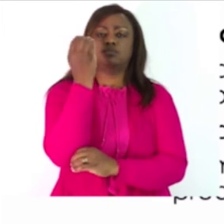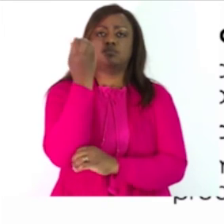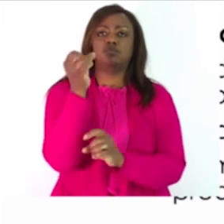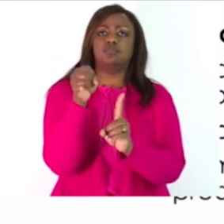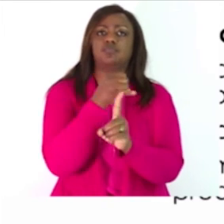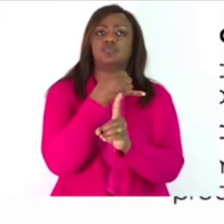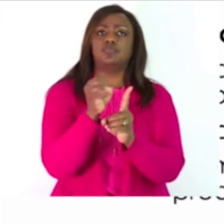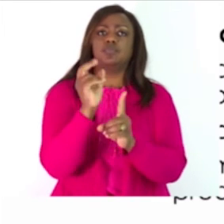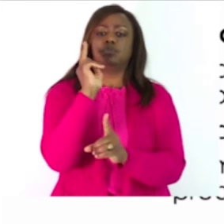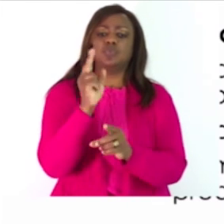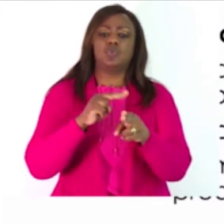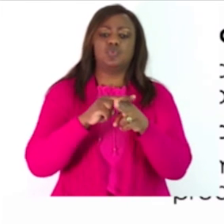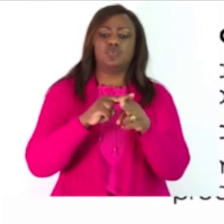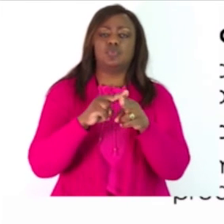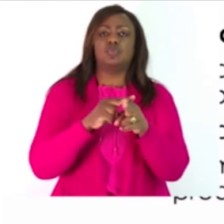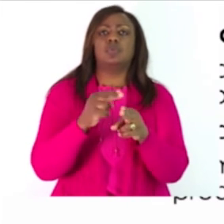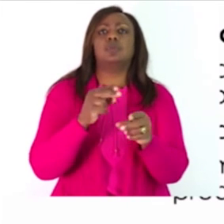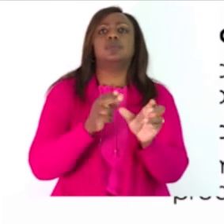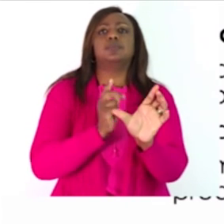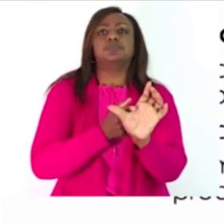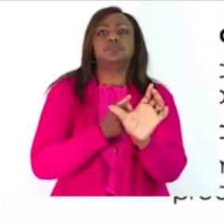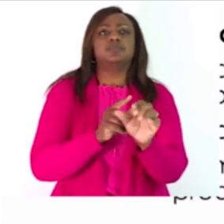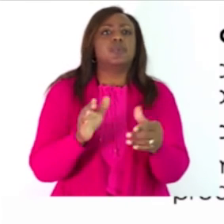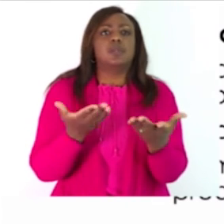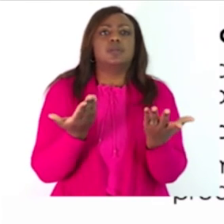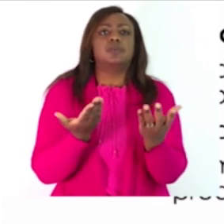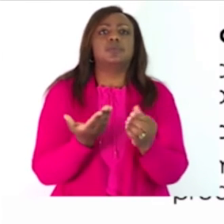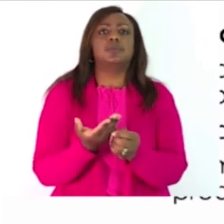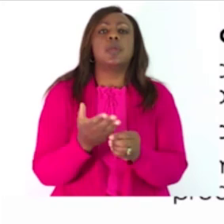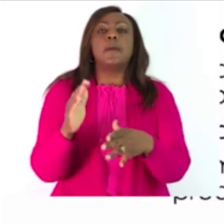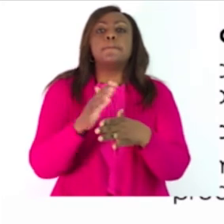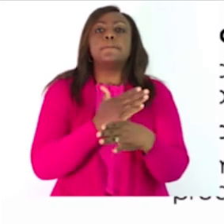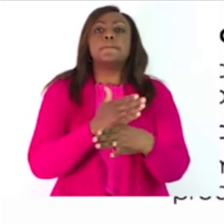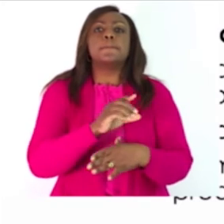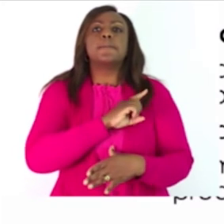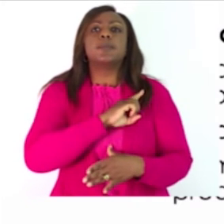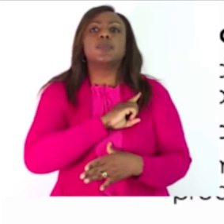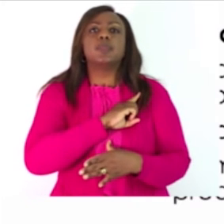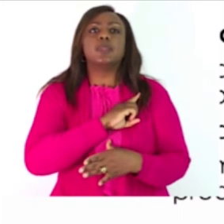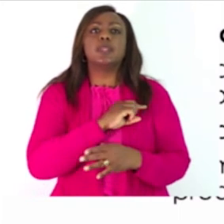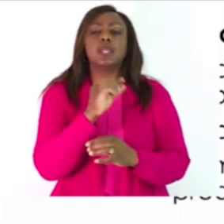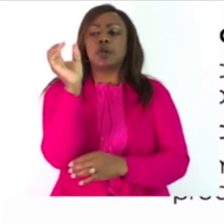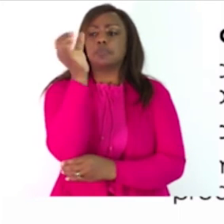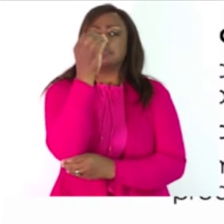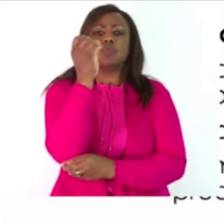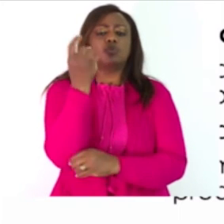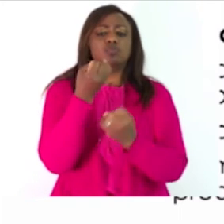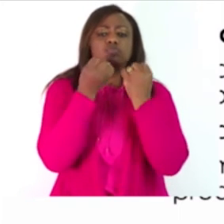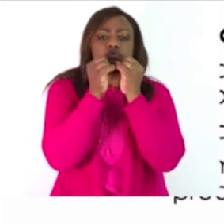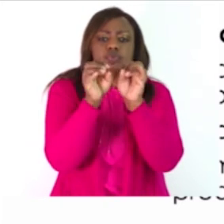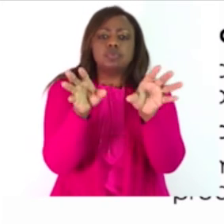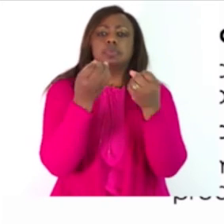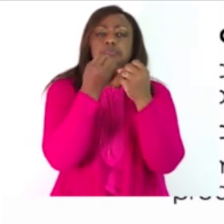use alcohol? Media publish or broadcast advertisements that include alcohol. Alcohol is promoted